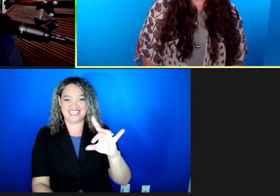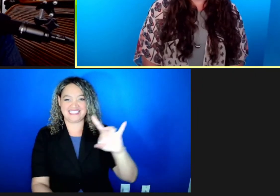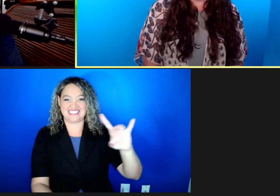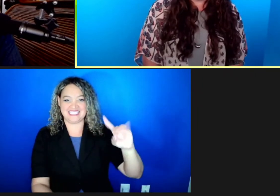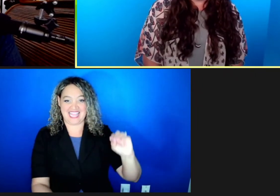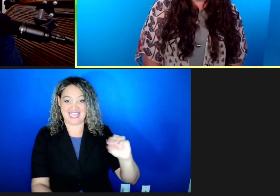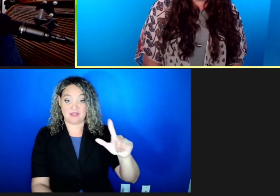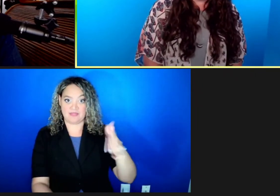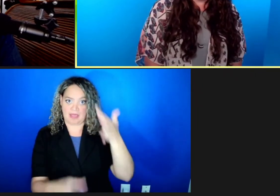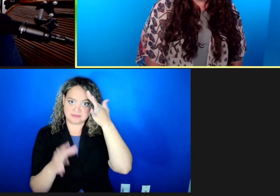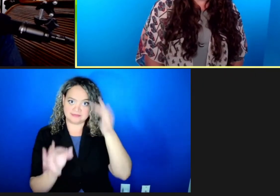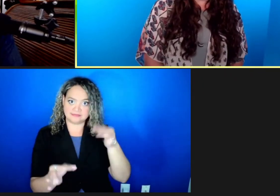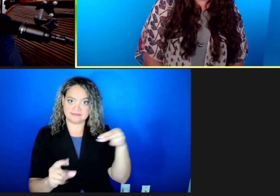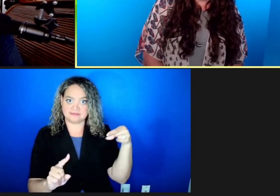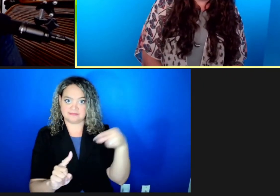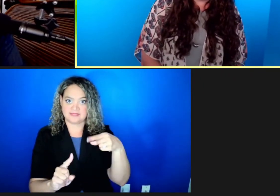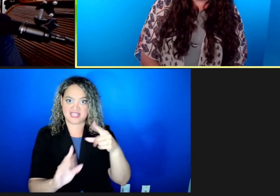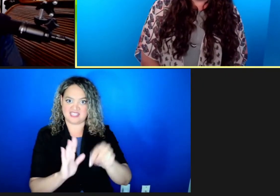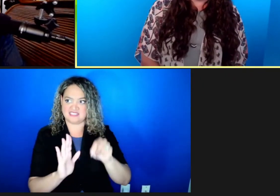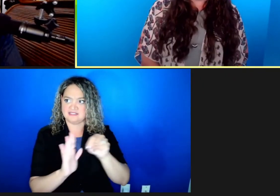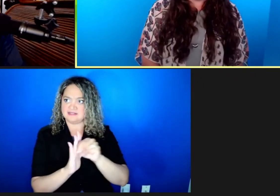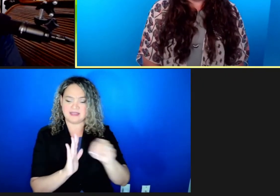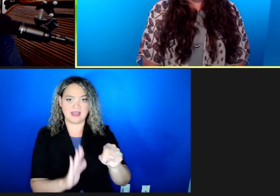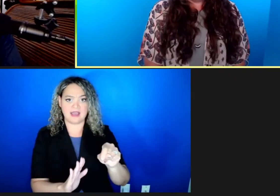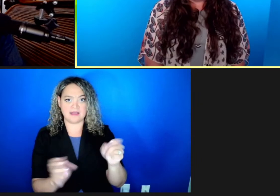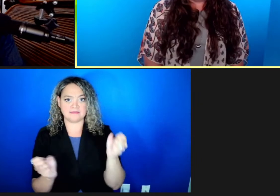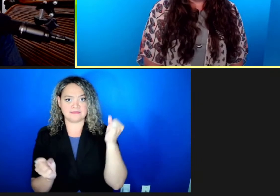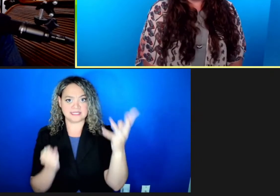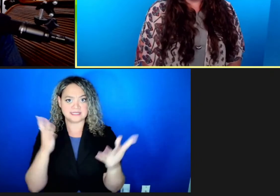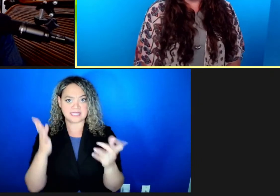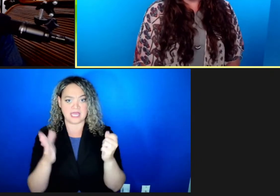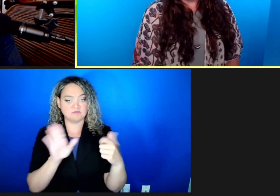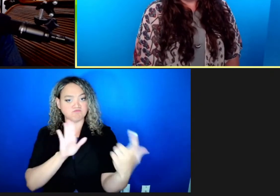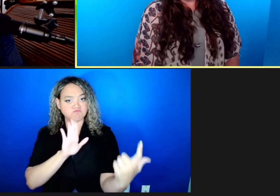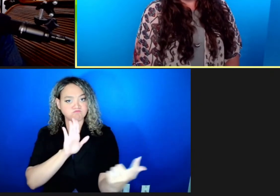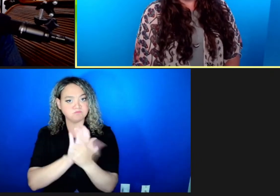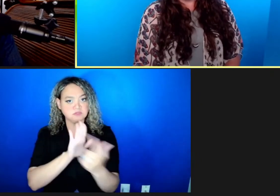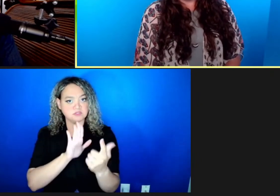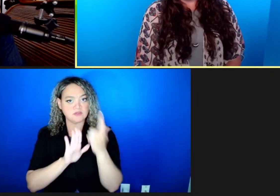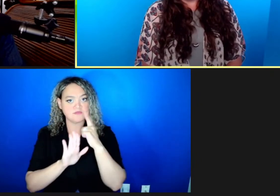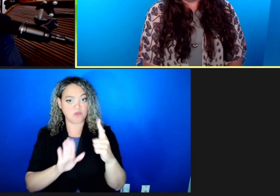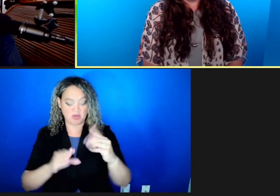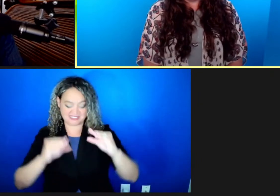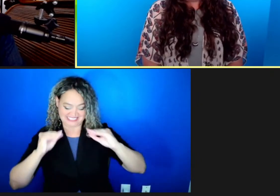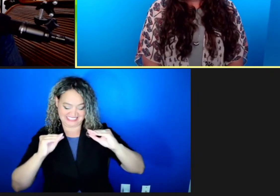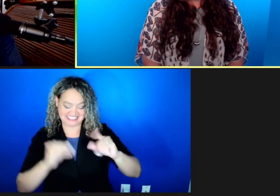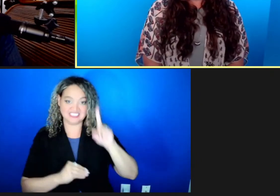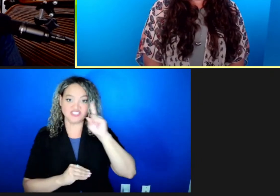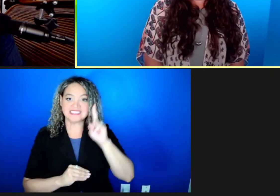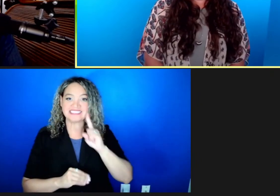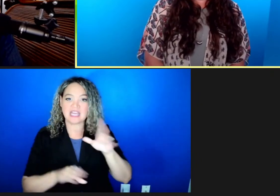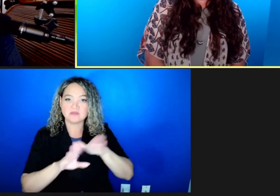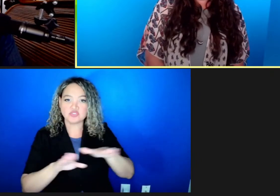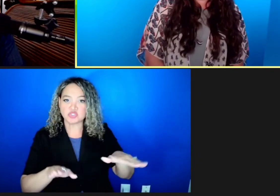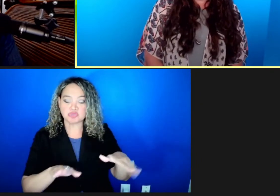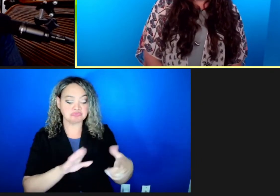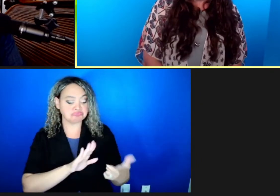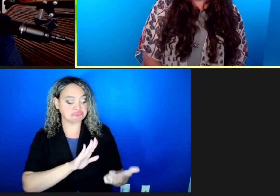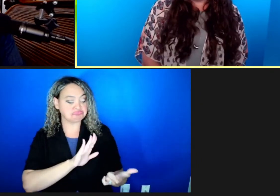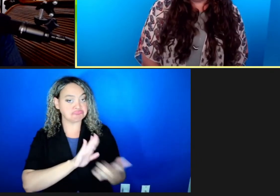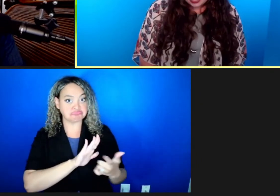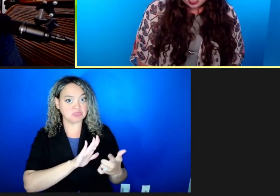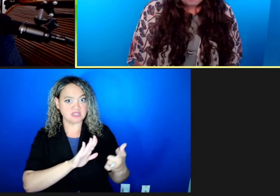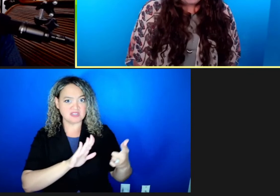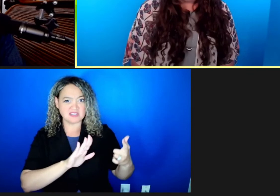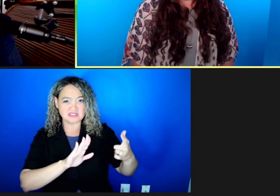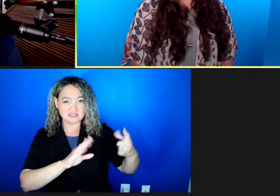it was decided that sign language would be outlawed in the education of deaf children. And so for quite a